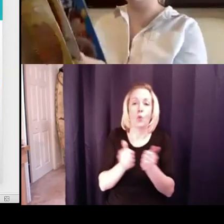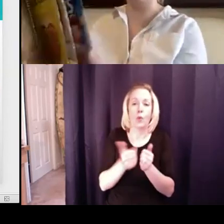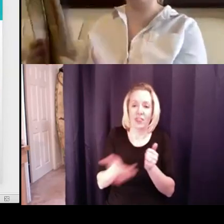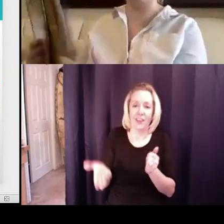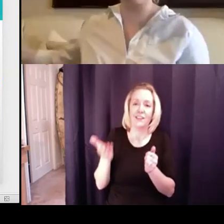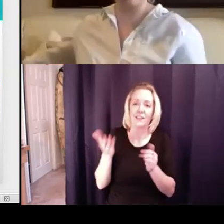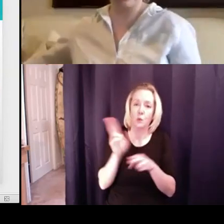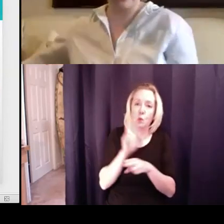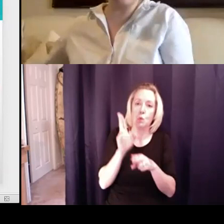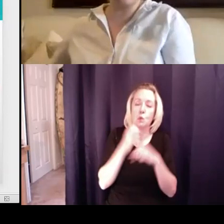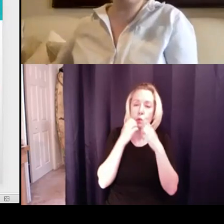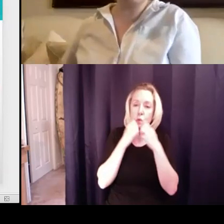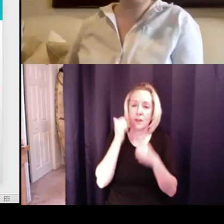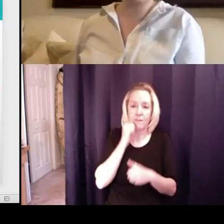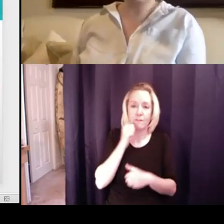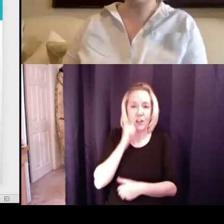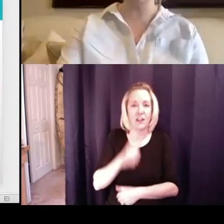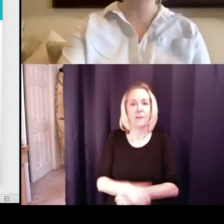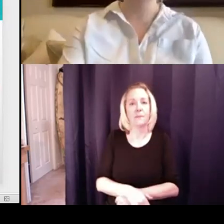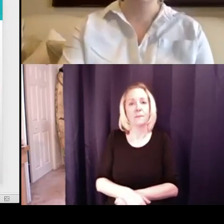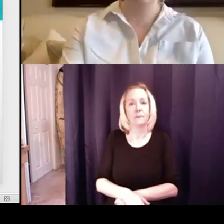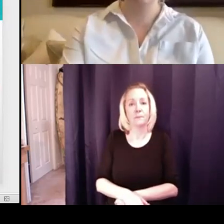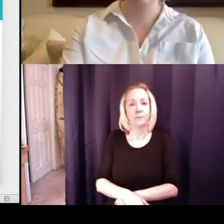just some materials around your house.